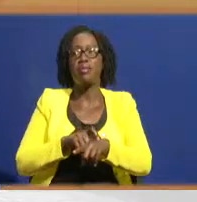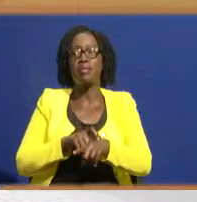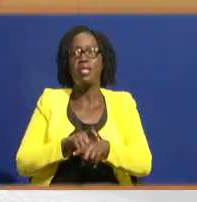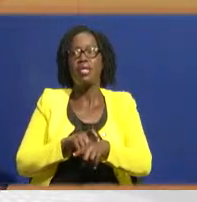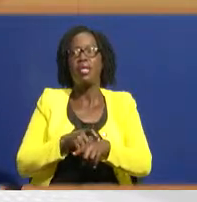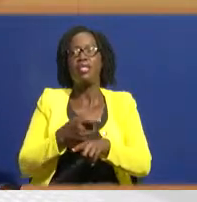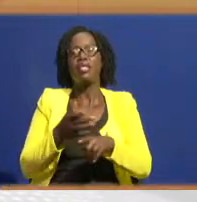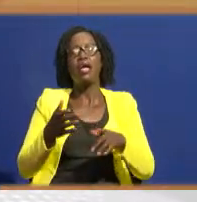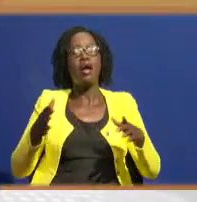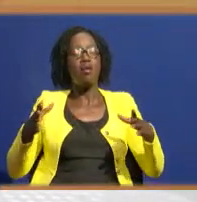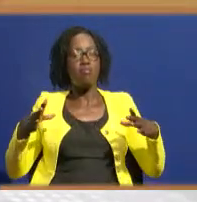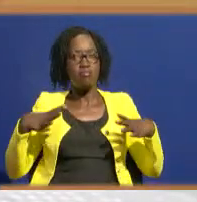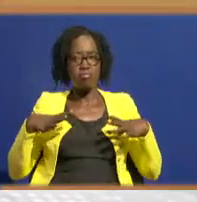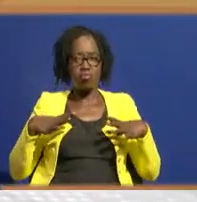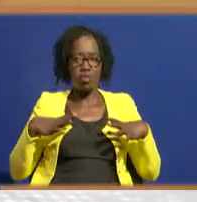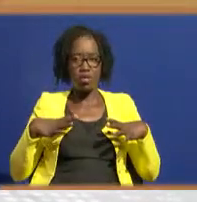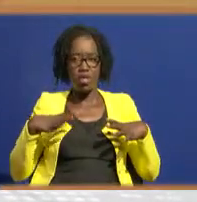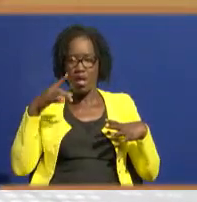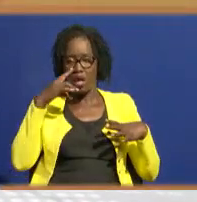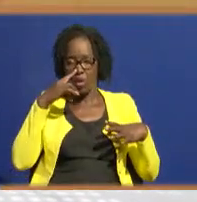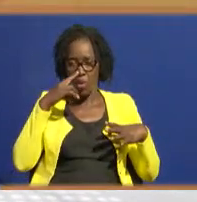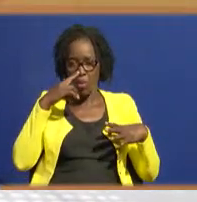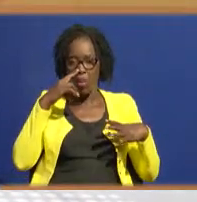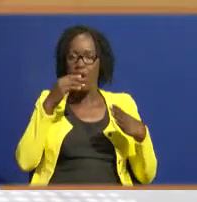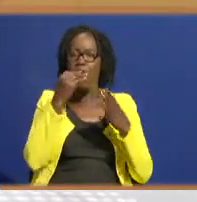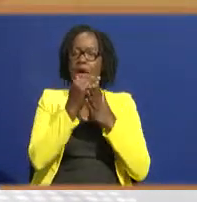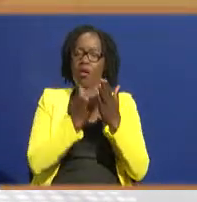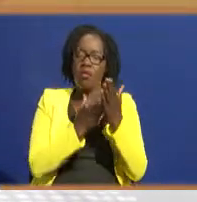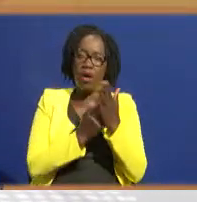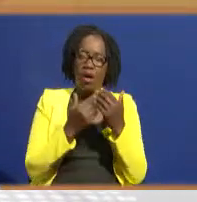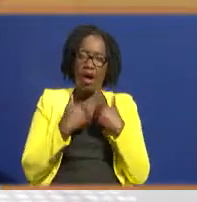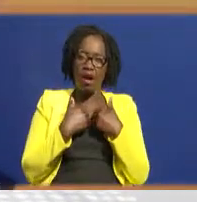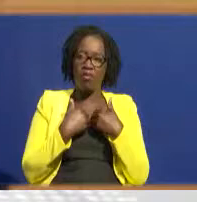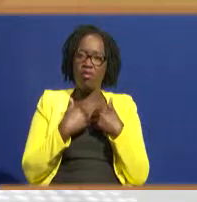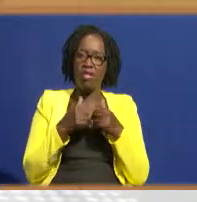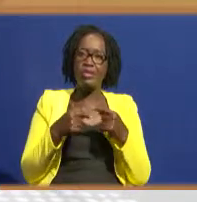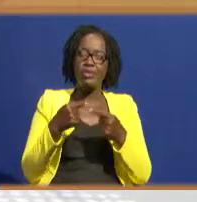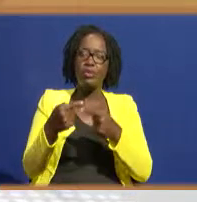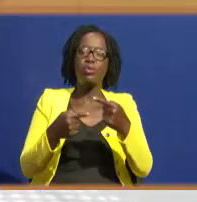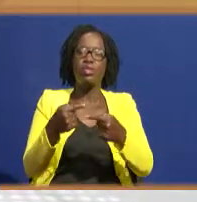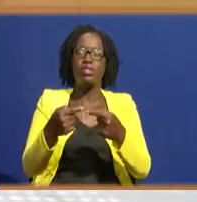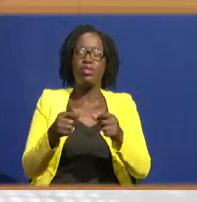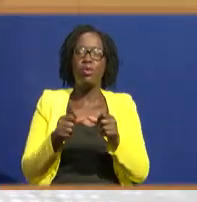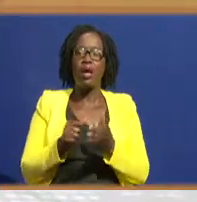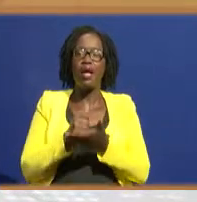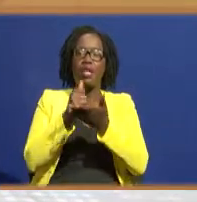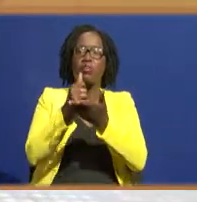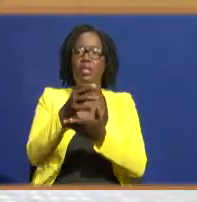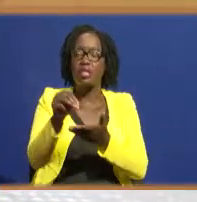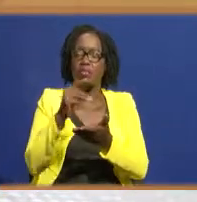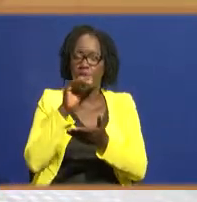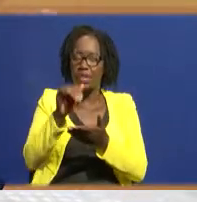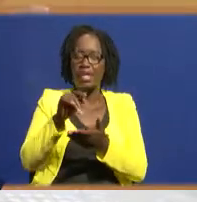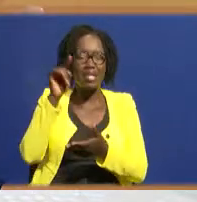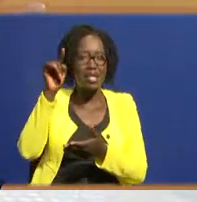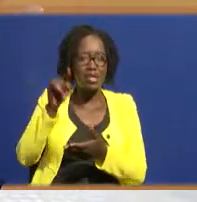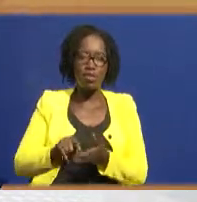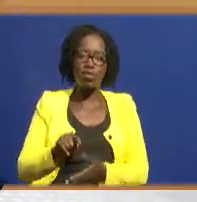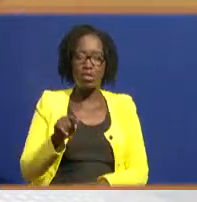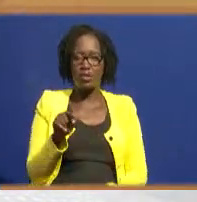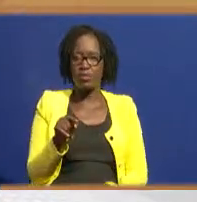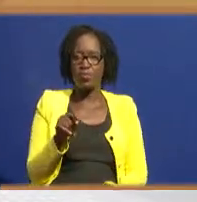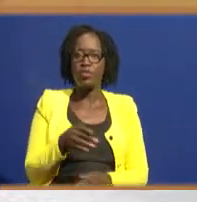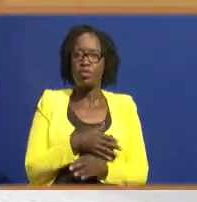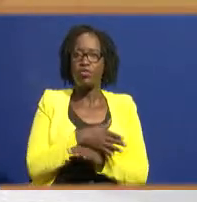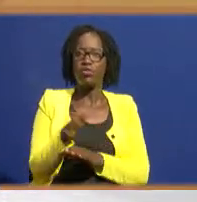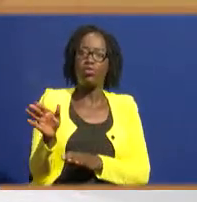they are at home, we also have got programs to continue helping them so that they cannot